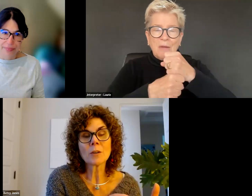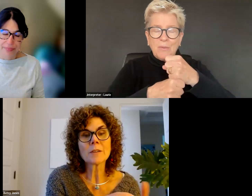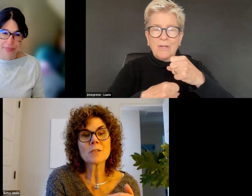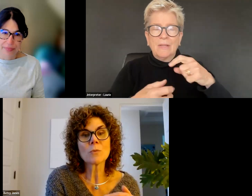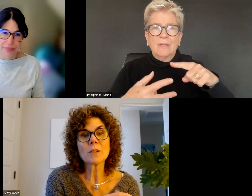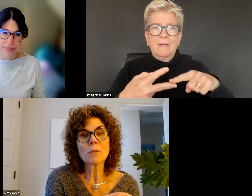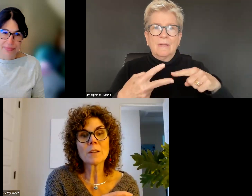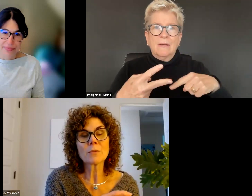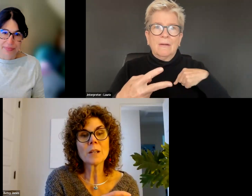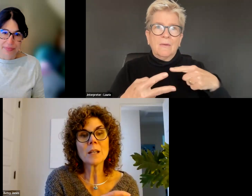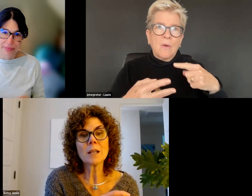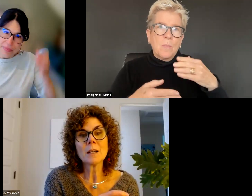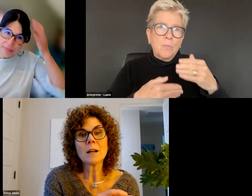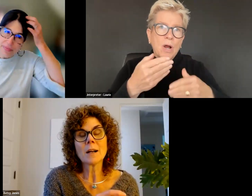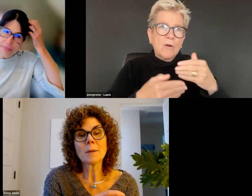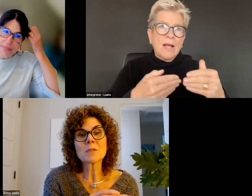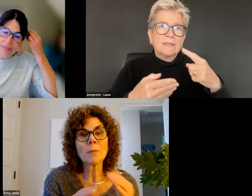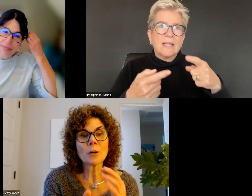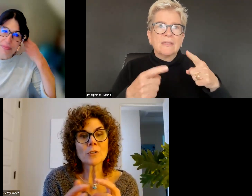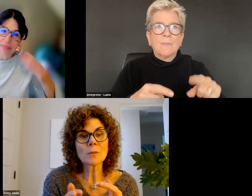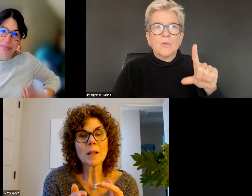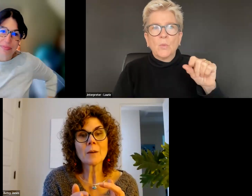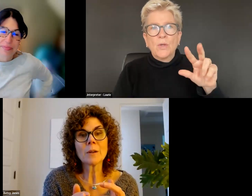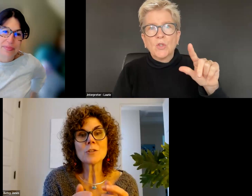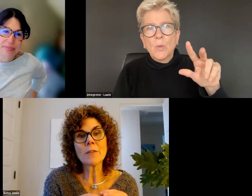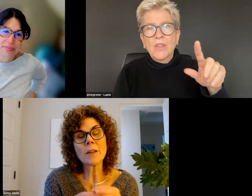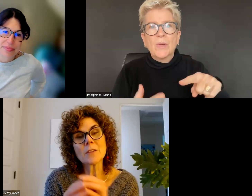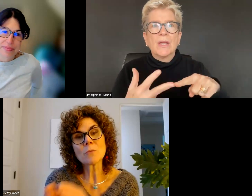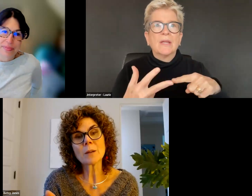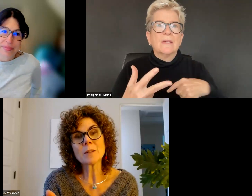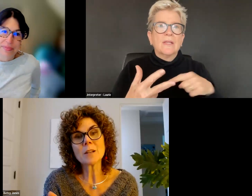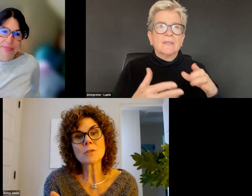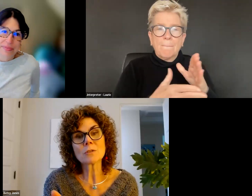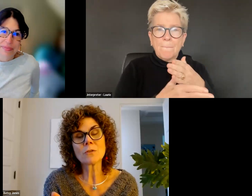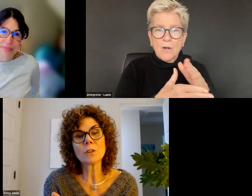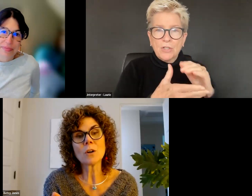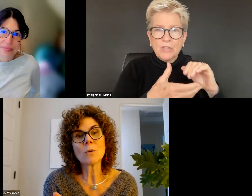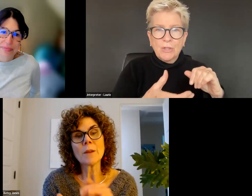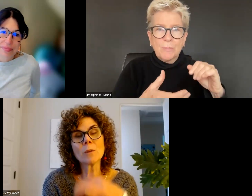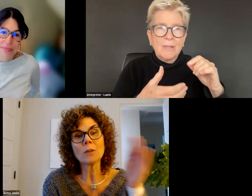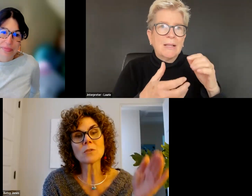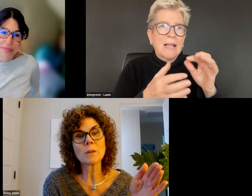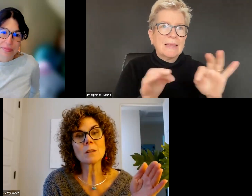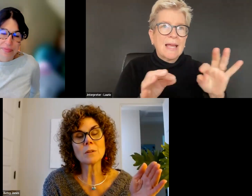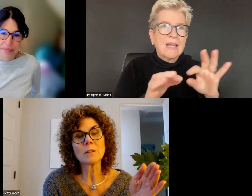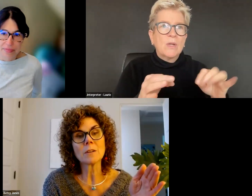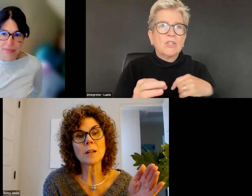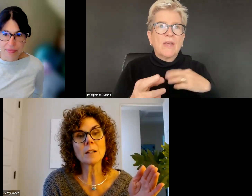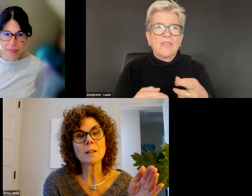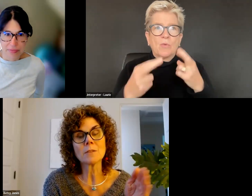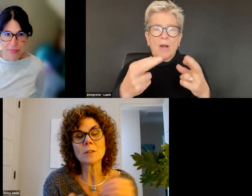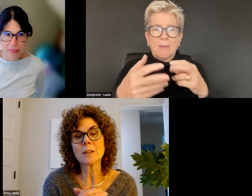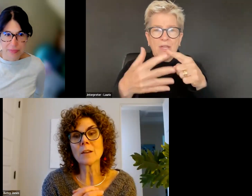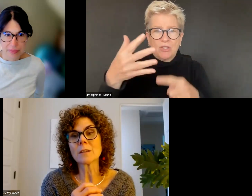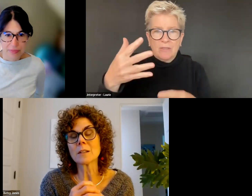on progress in 2023, some partnership language, and then these recommendations flow, and they will also be included at a very